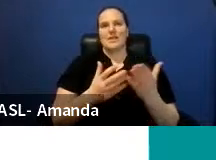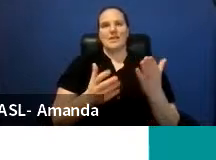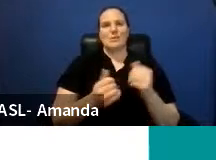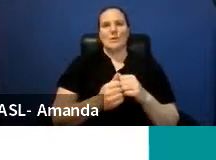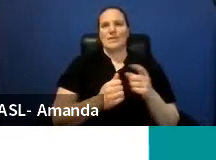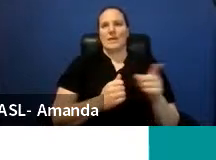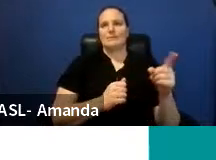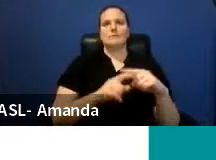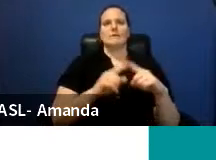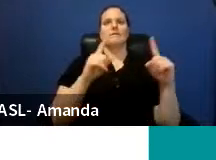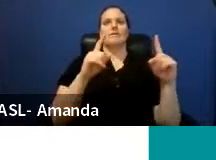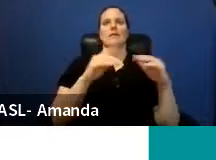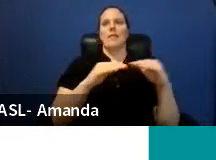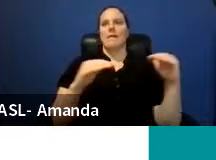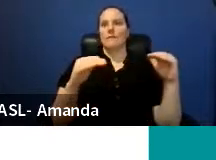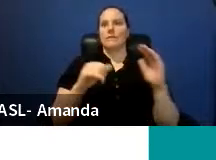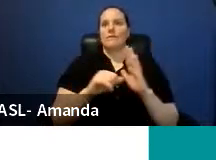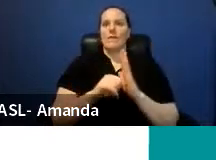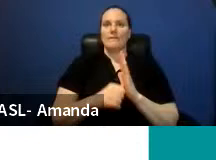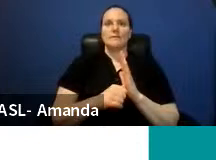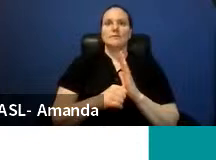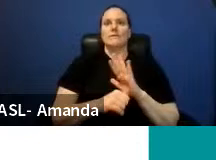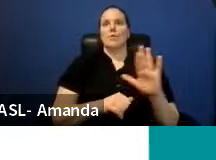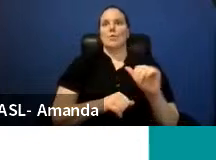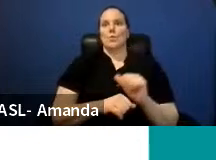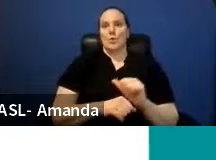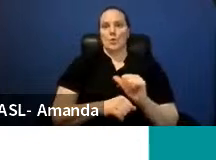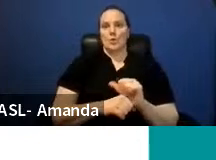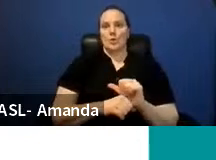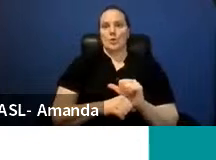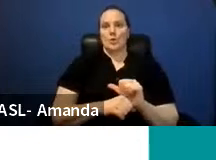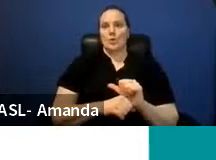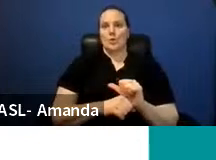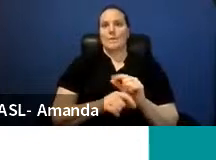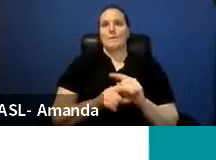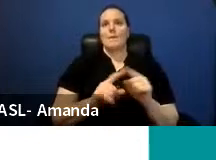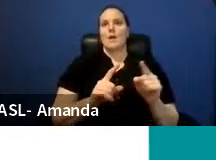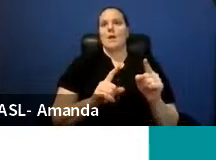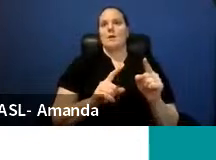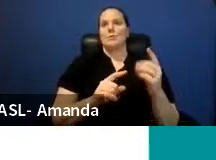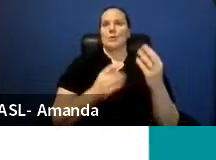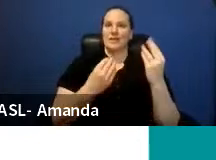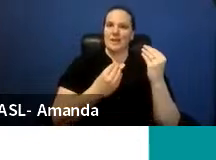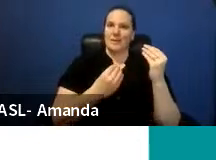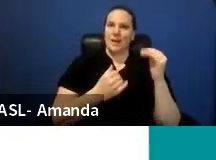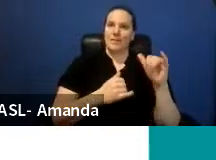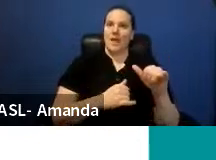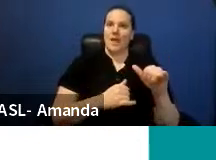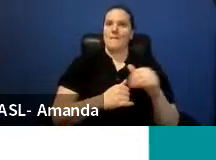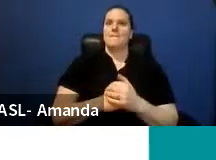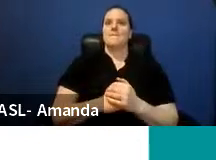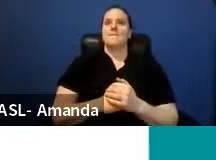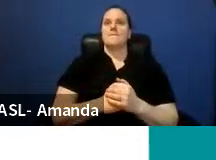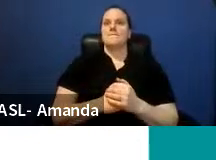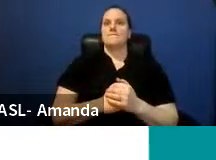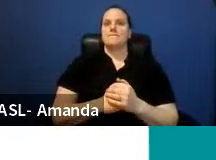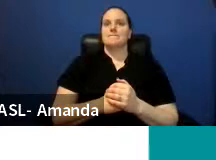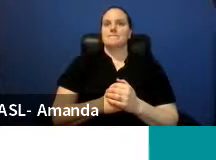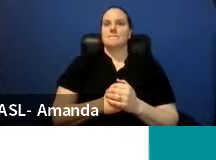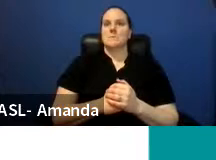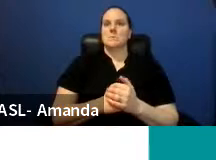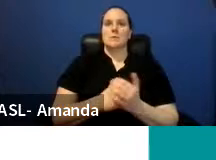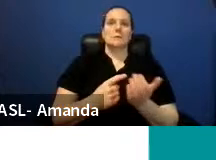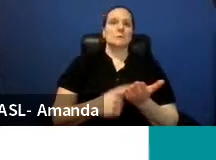different levels of emphasis at different stages in the work, but certainly we're thinking about them. And if there are